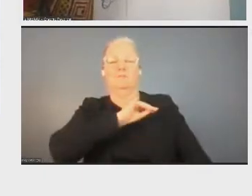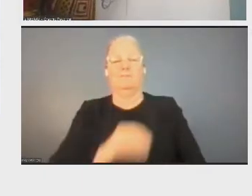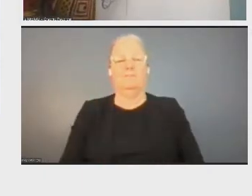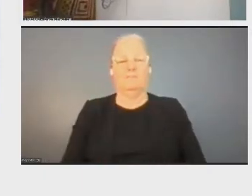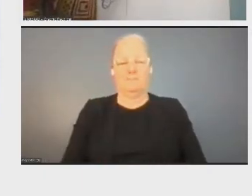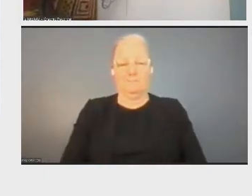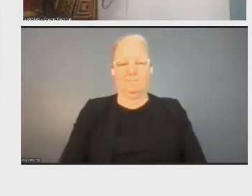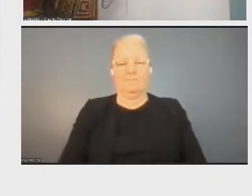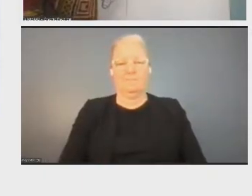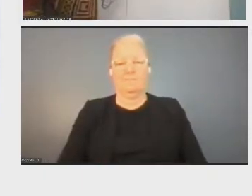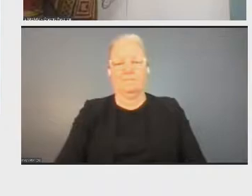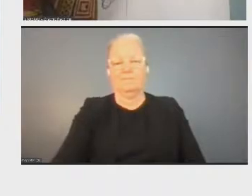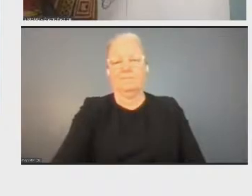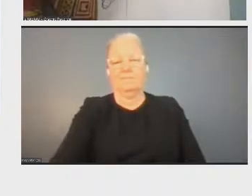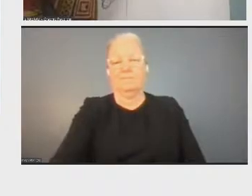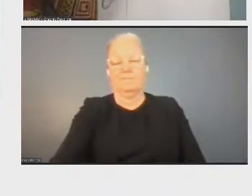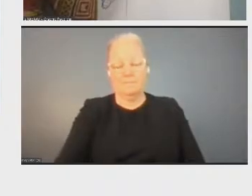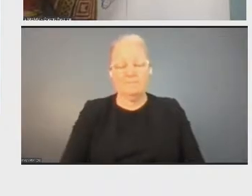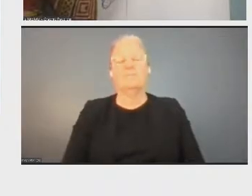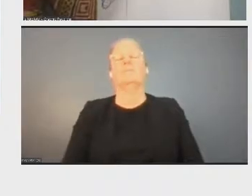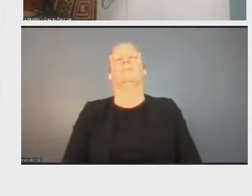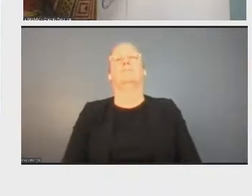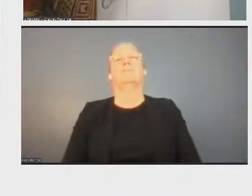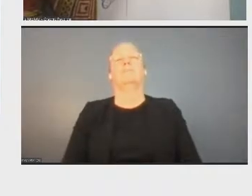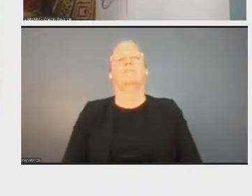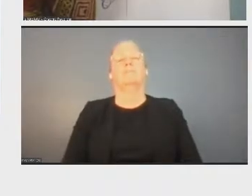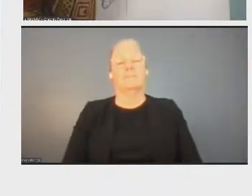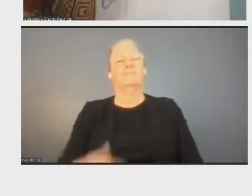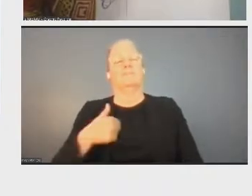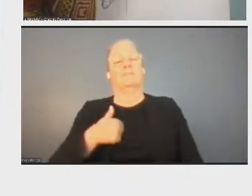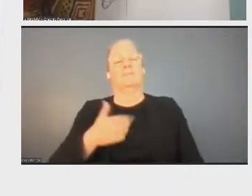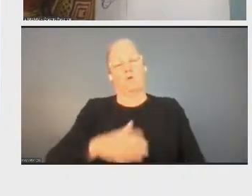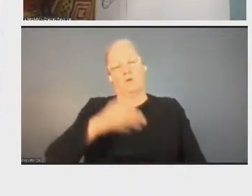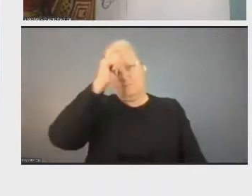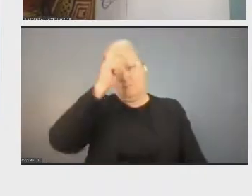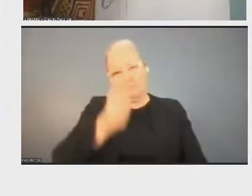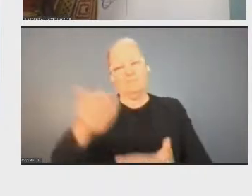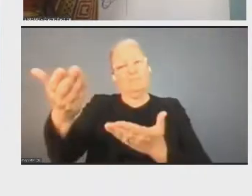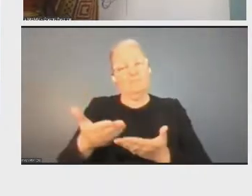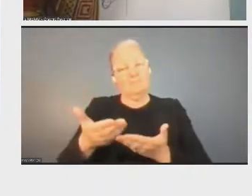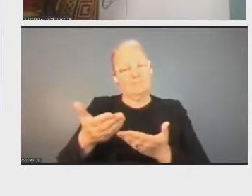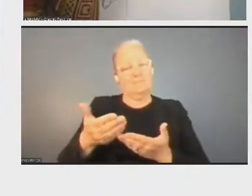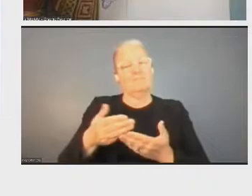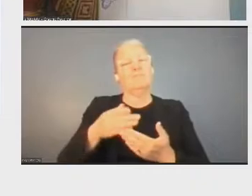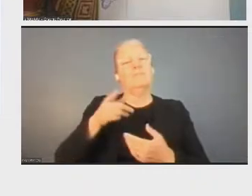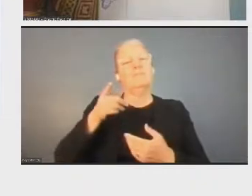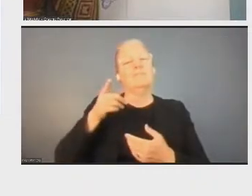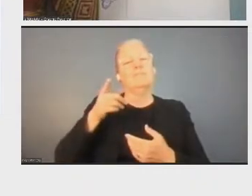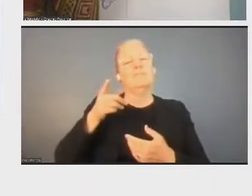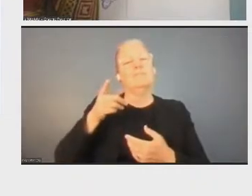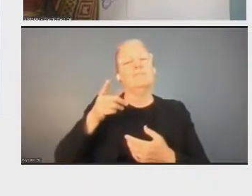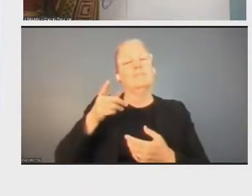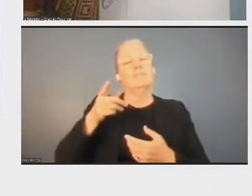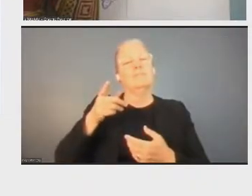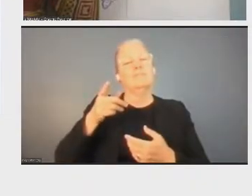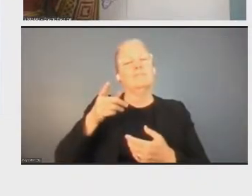Beatriz Argimón, quien también... Now, it's an honor to invite the Vice President of the